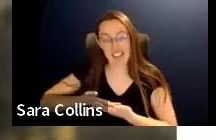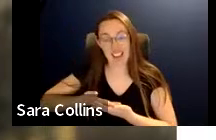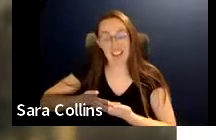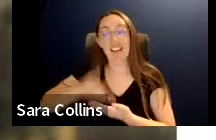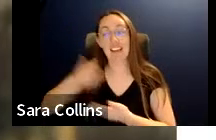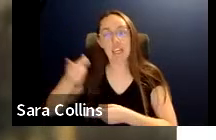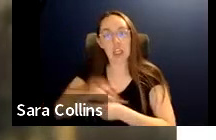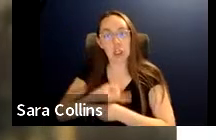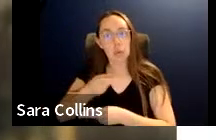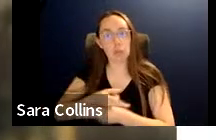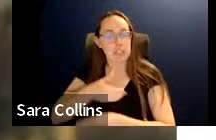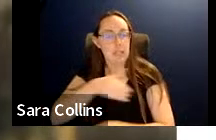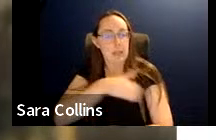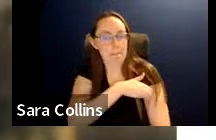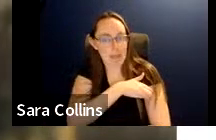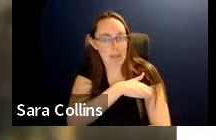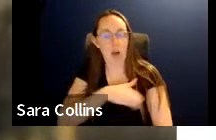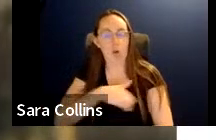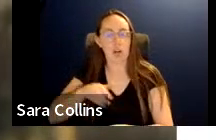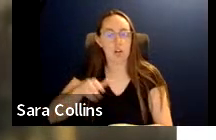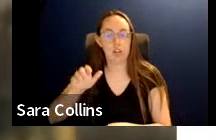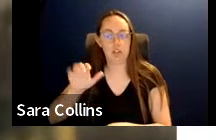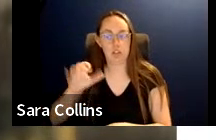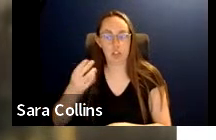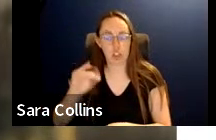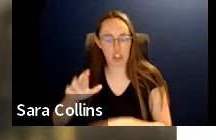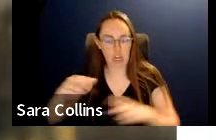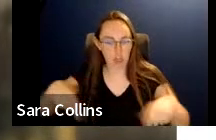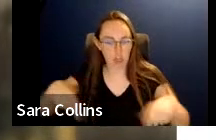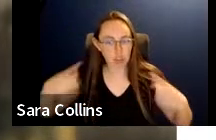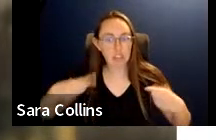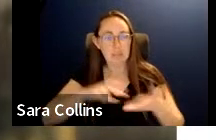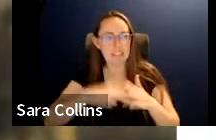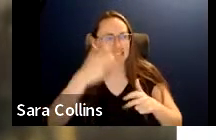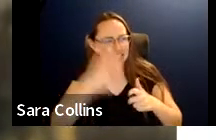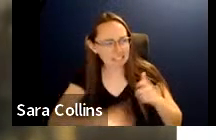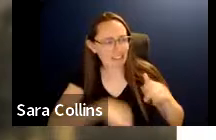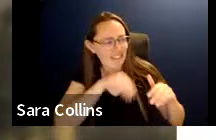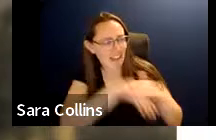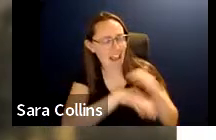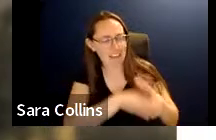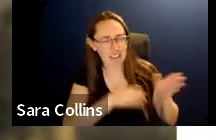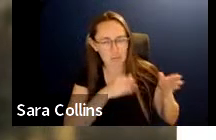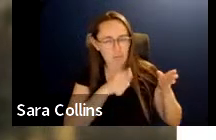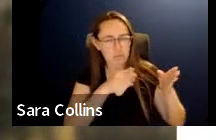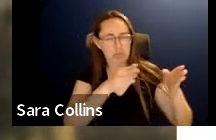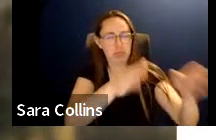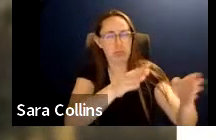chair, to access row crop farming. But he